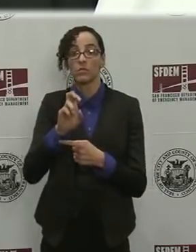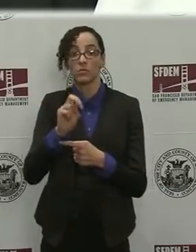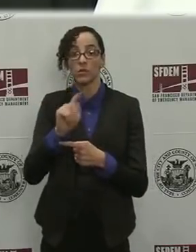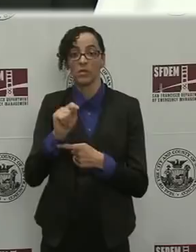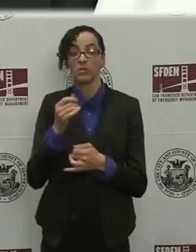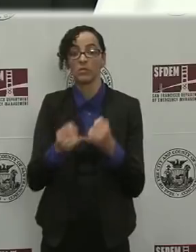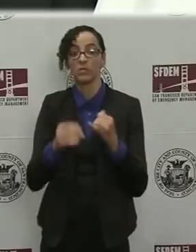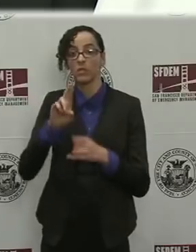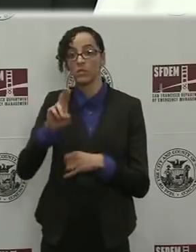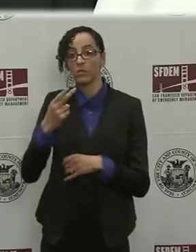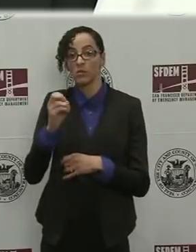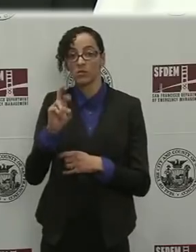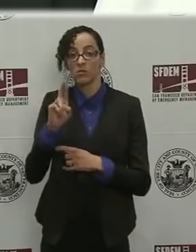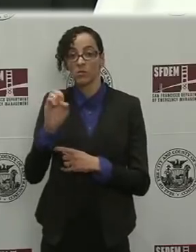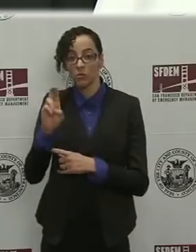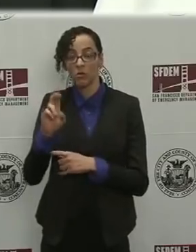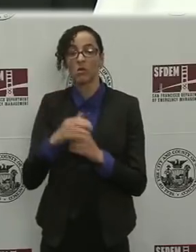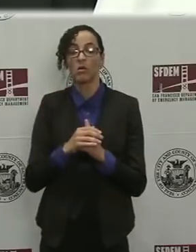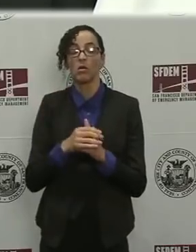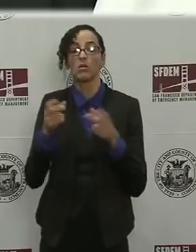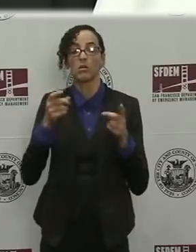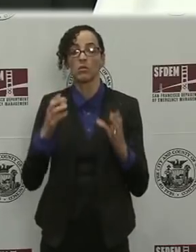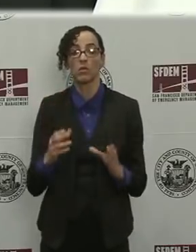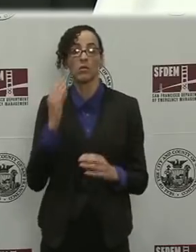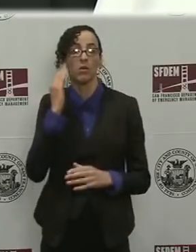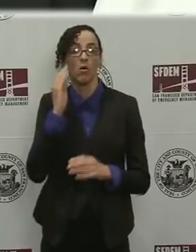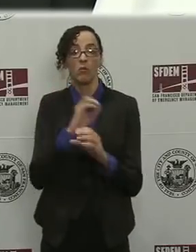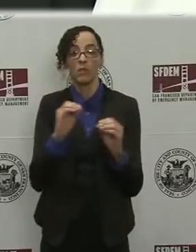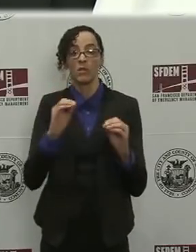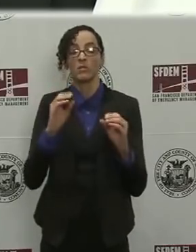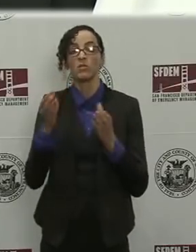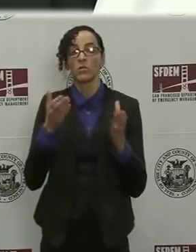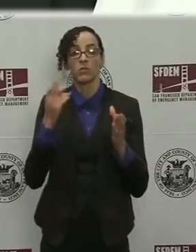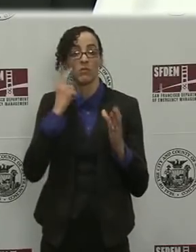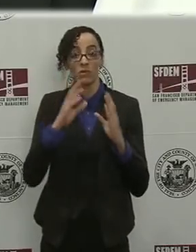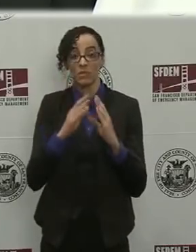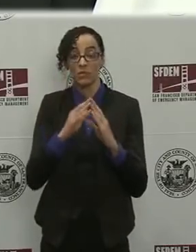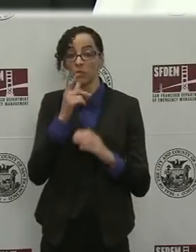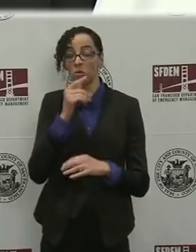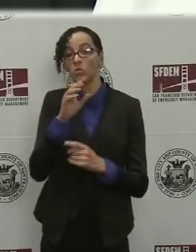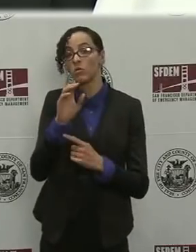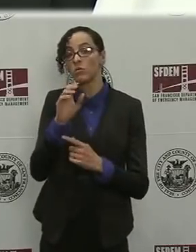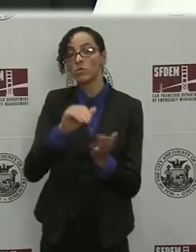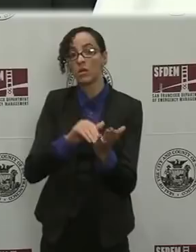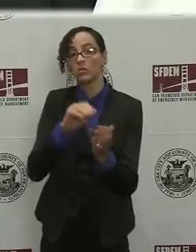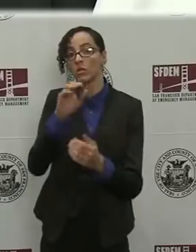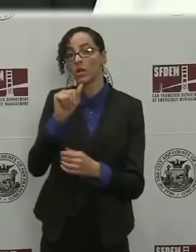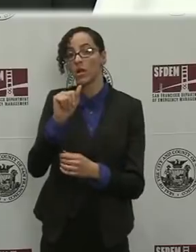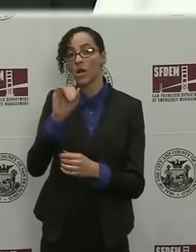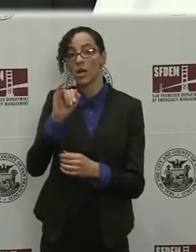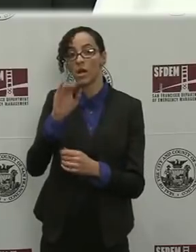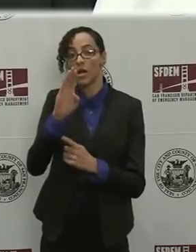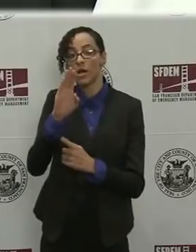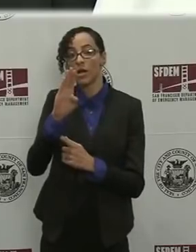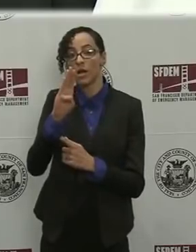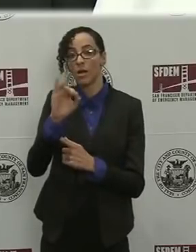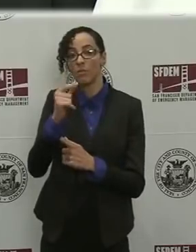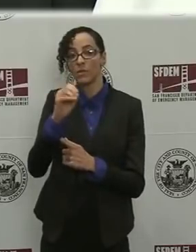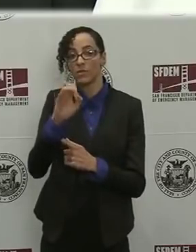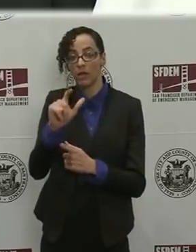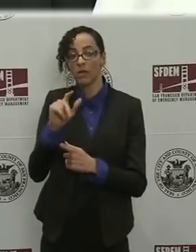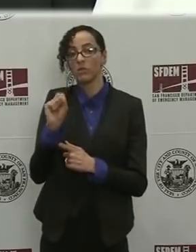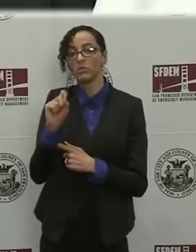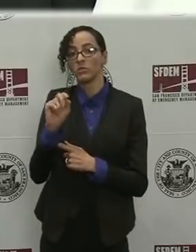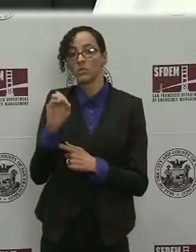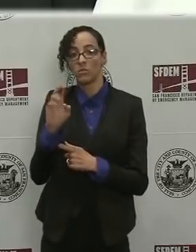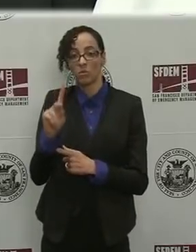Homeless Services for the city, Abigail Stewart-Kahn, and our Police Chief, Bill Scott. We have a pretty lengthy press